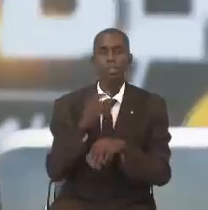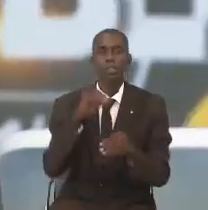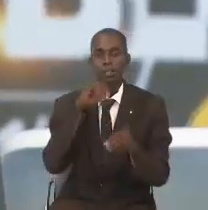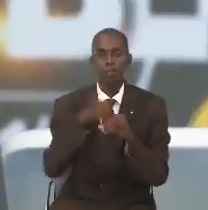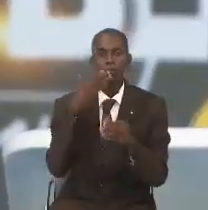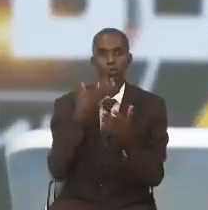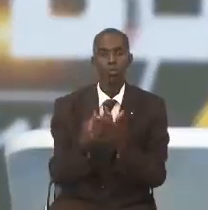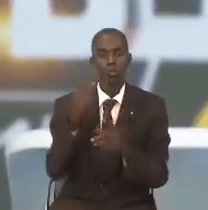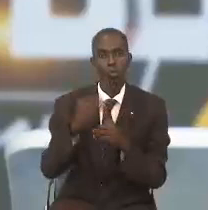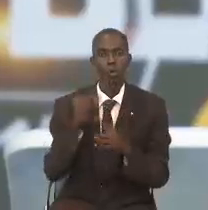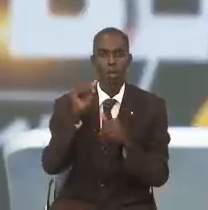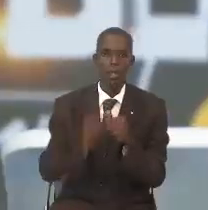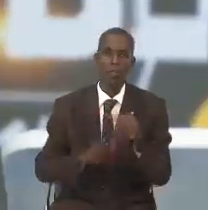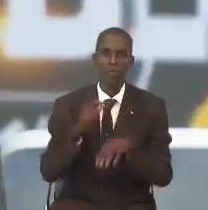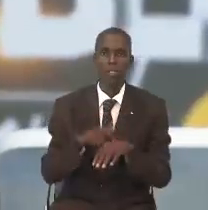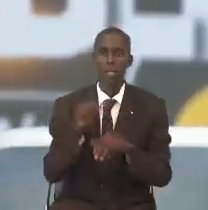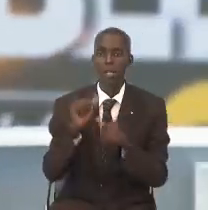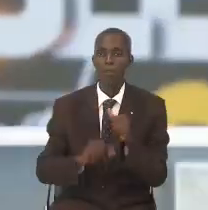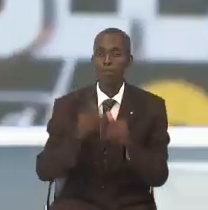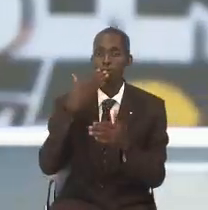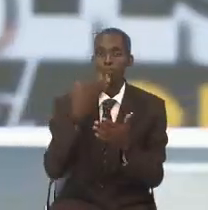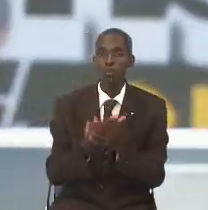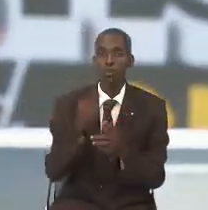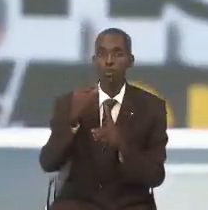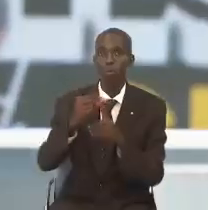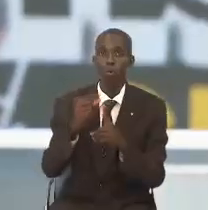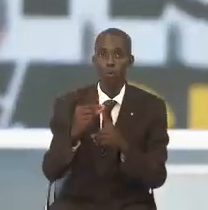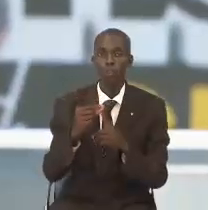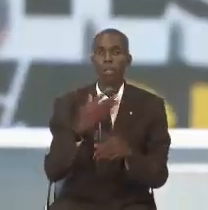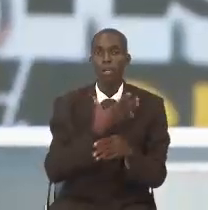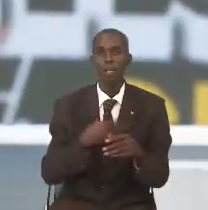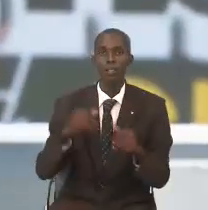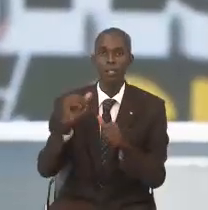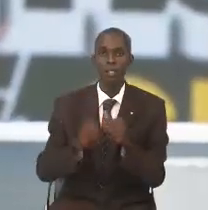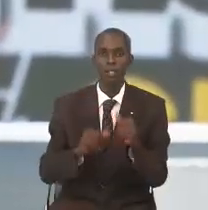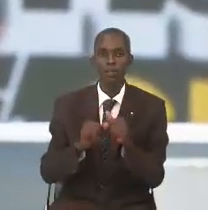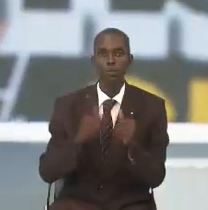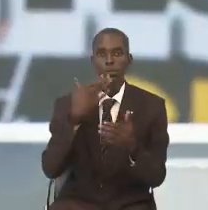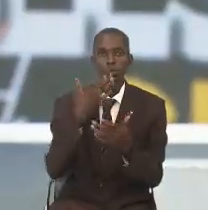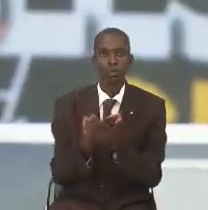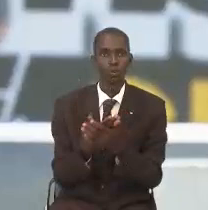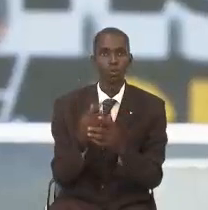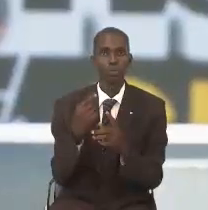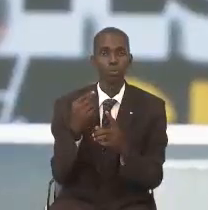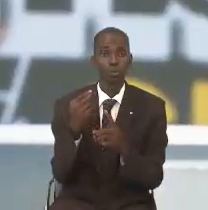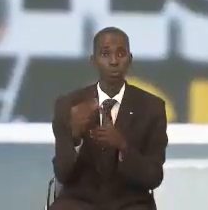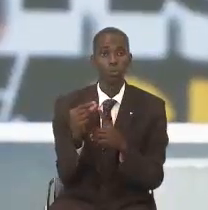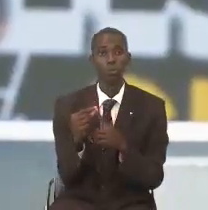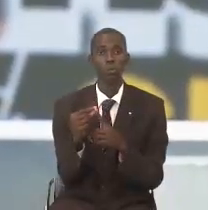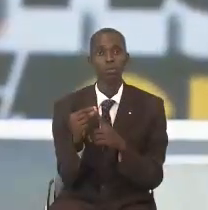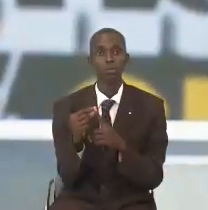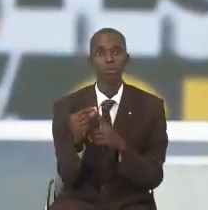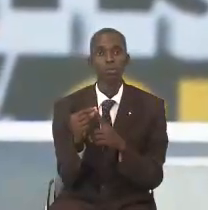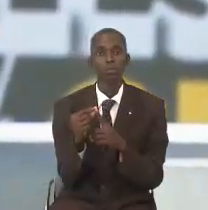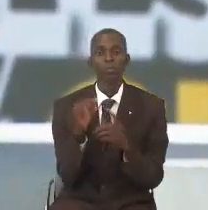every time. Every good word and every good work. That's been established.